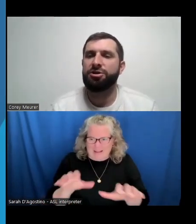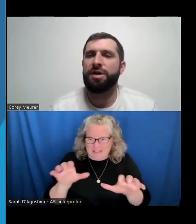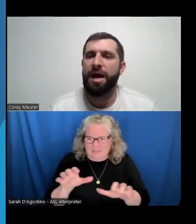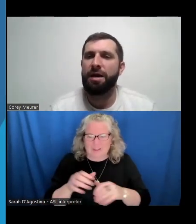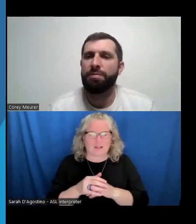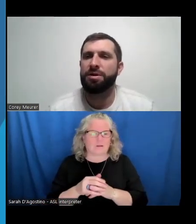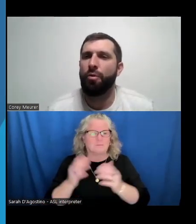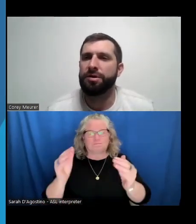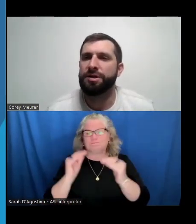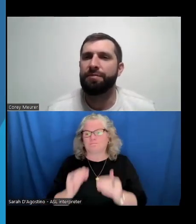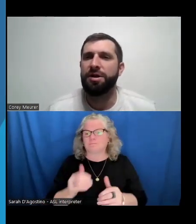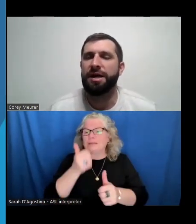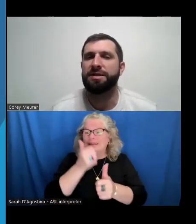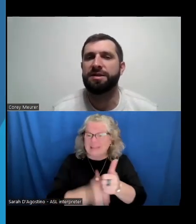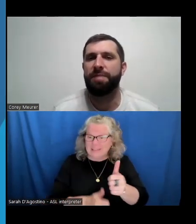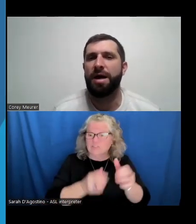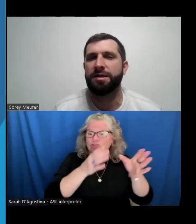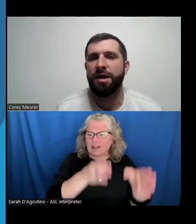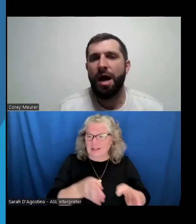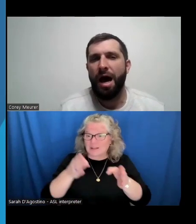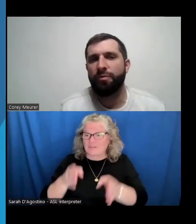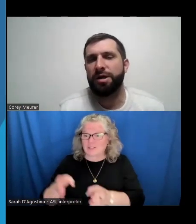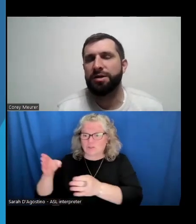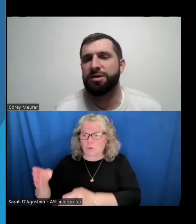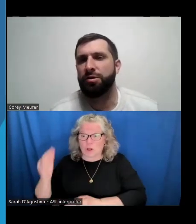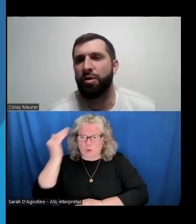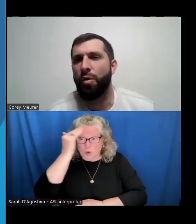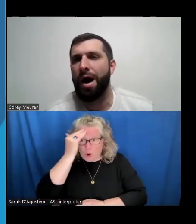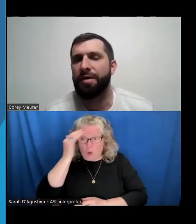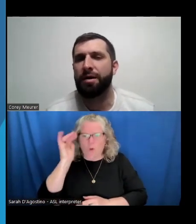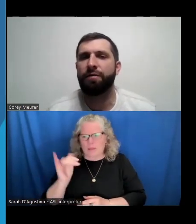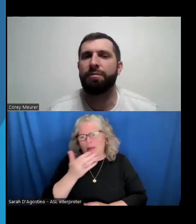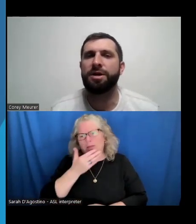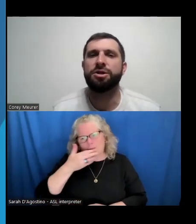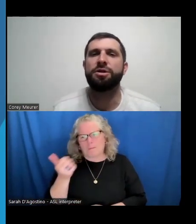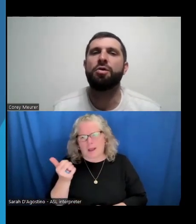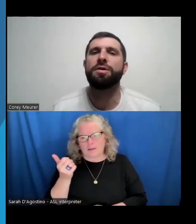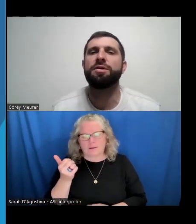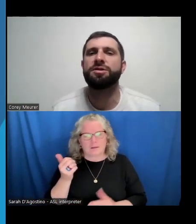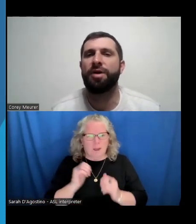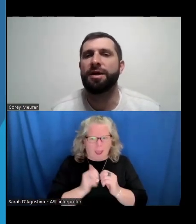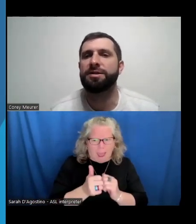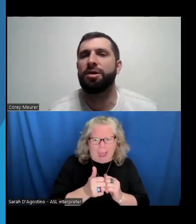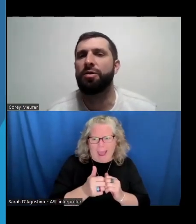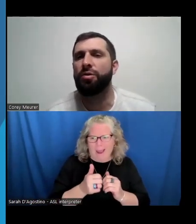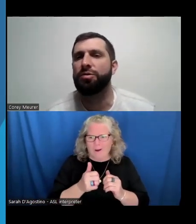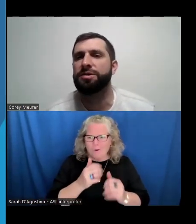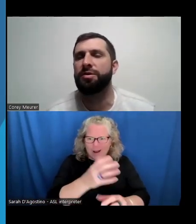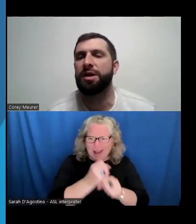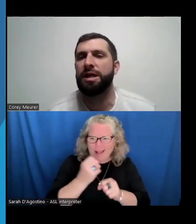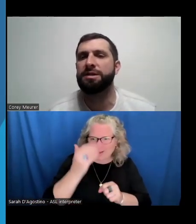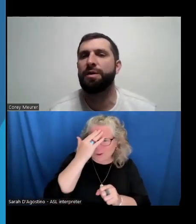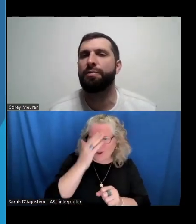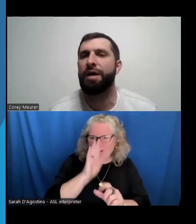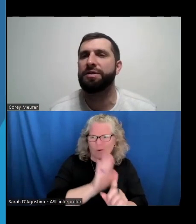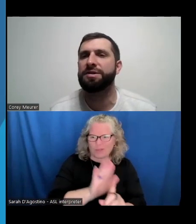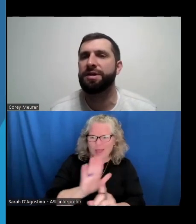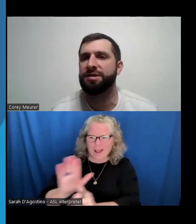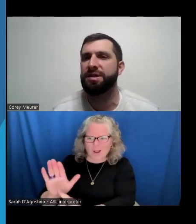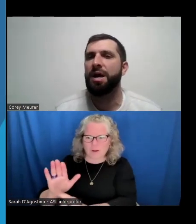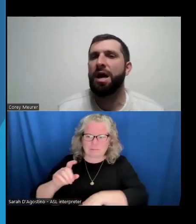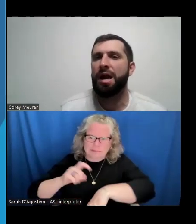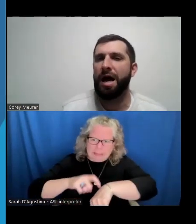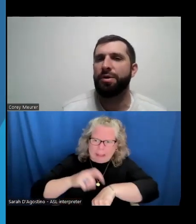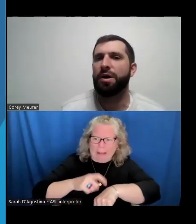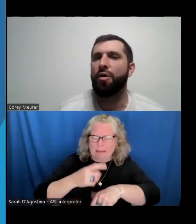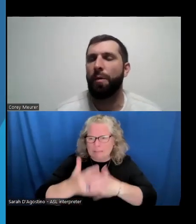is the best you can, but the more time that you get to spend, how do we continue to acquire that information, knowing their strengths, their goals, their needs, their